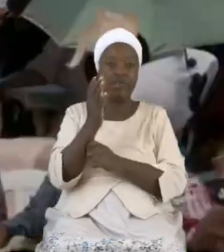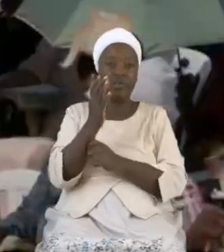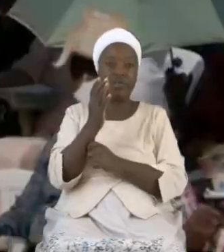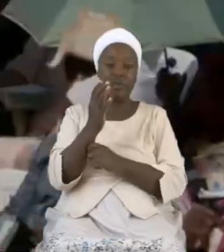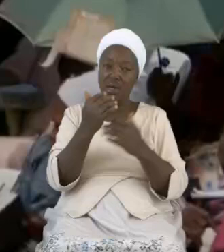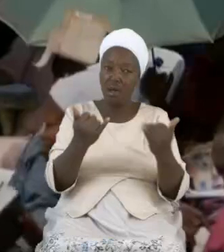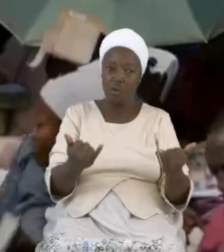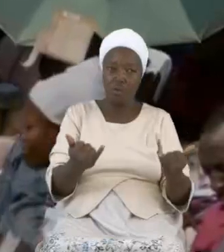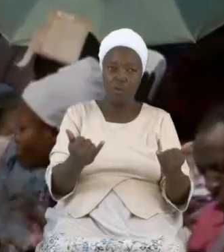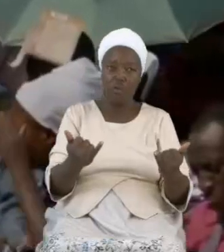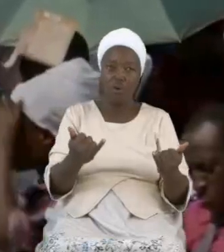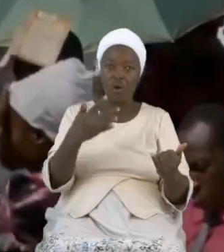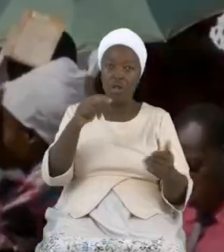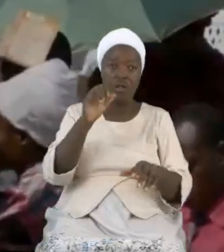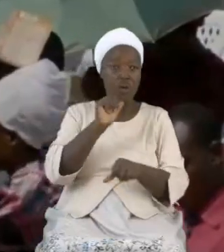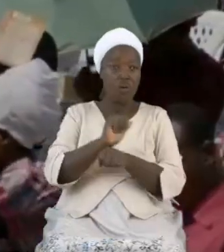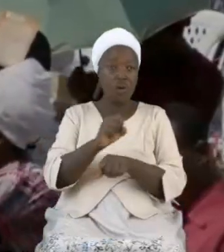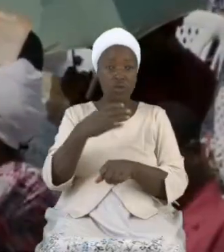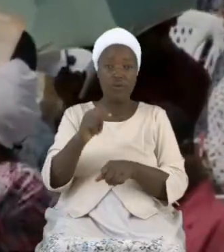the works of the flesh